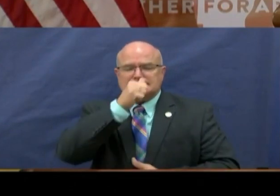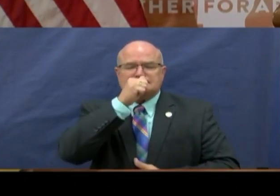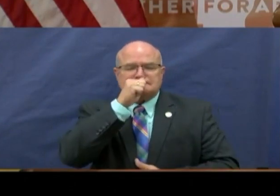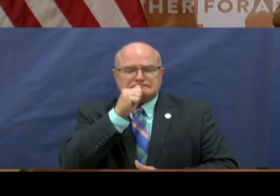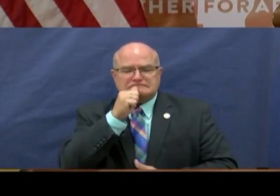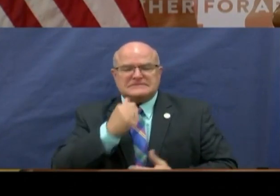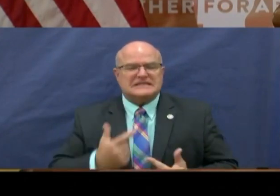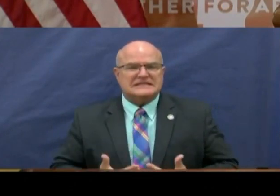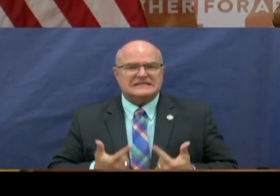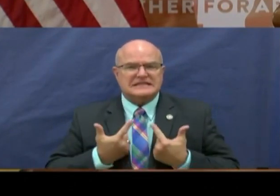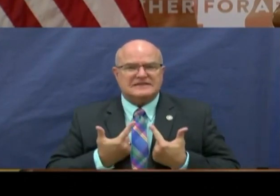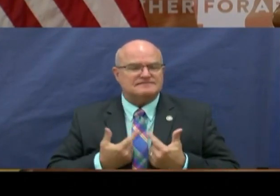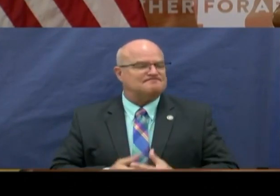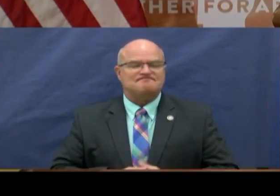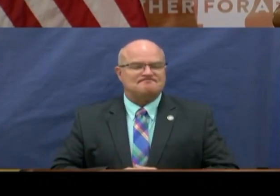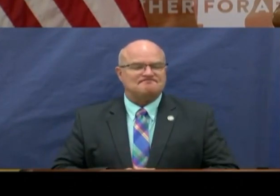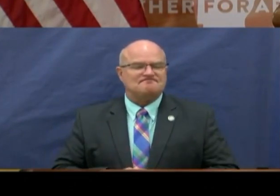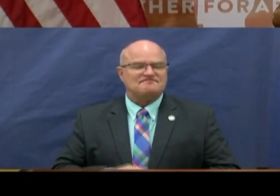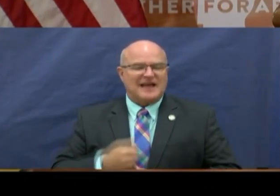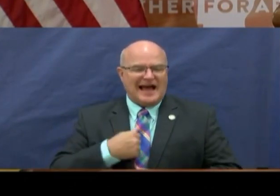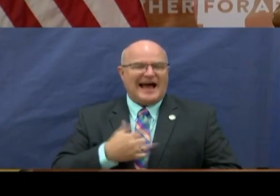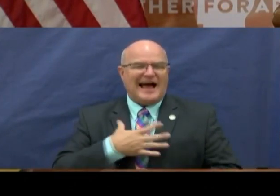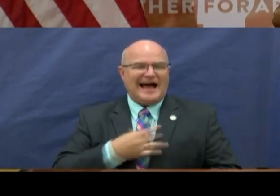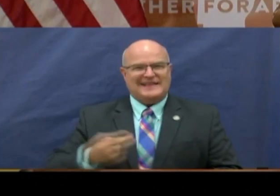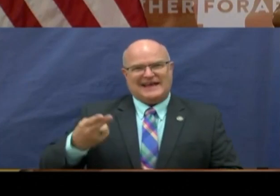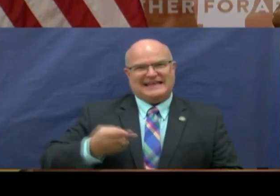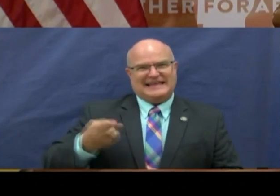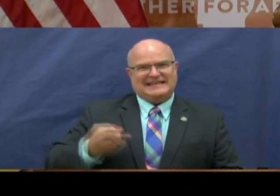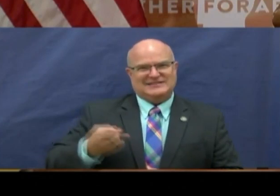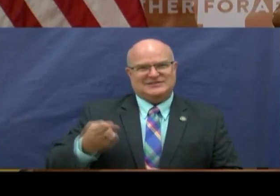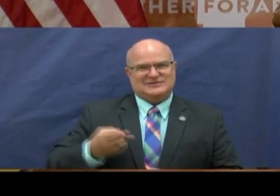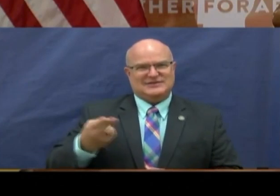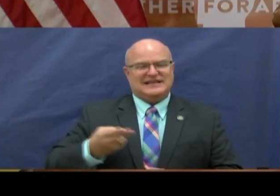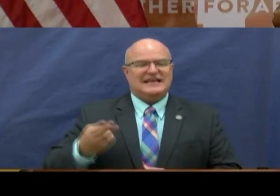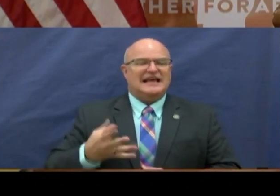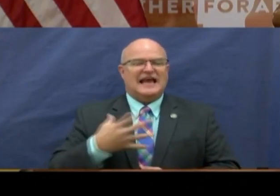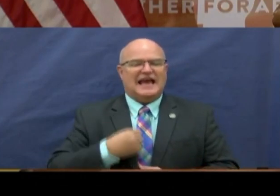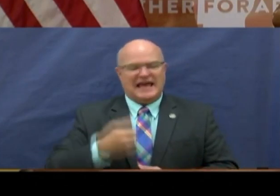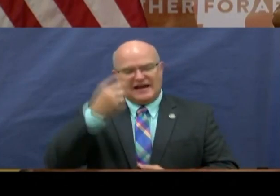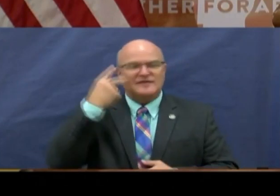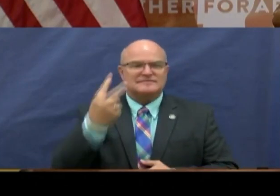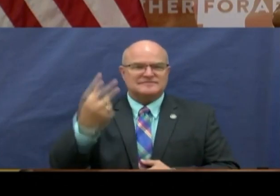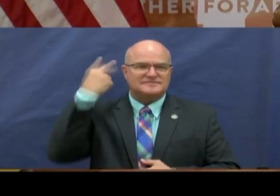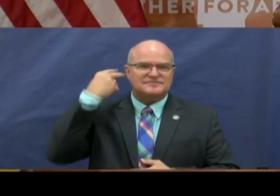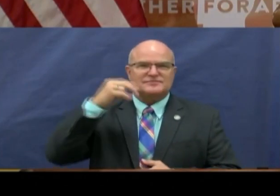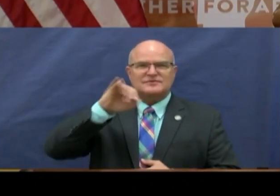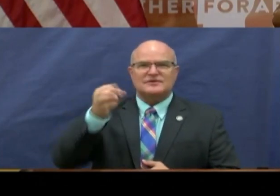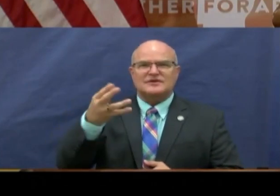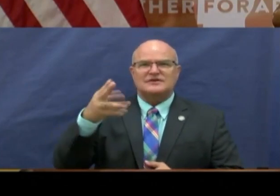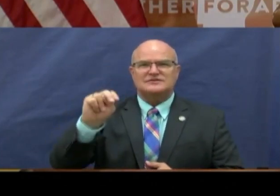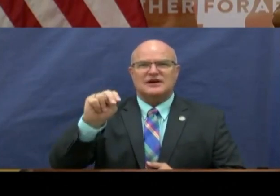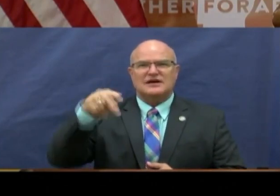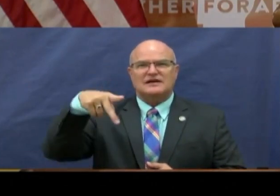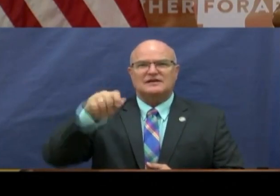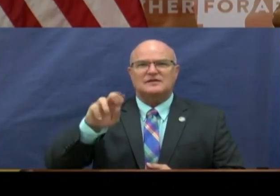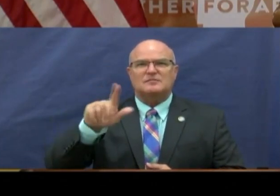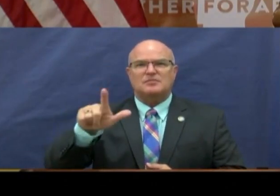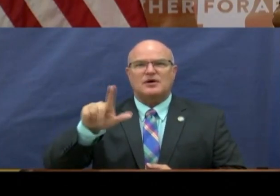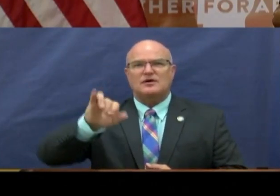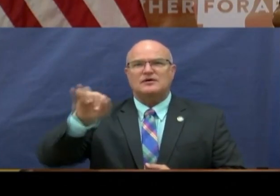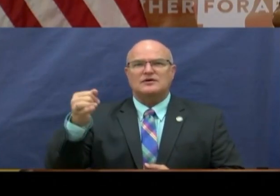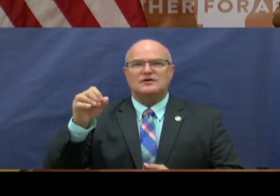I like history and historical references, and I'm reminded of the words of John Paul Jones, who